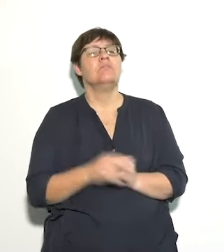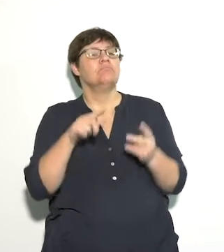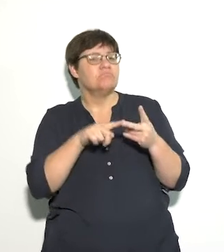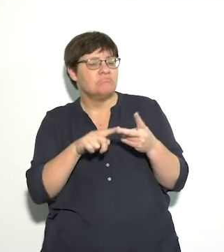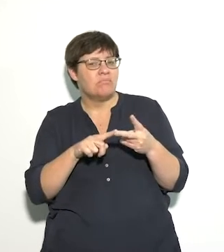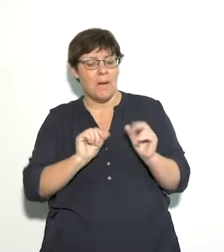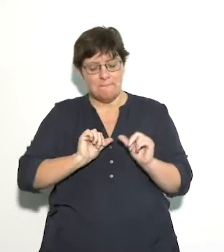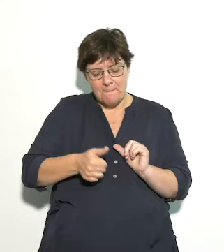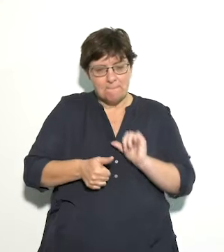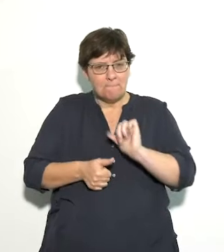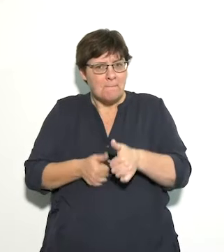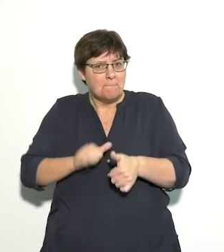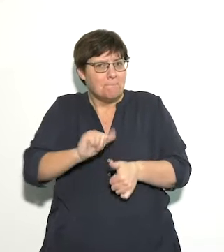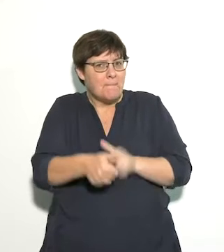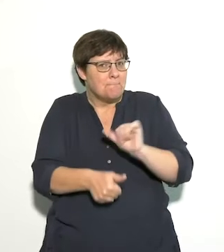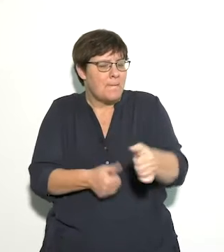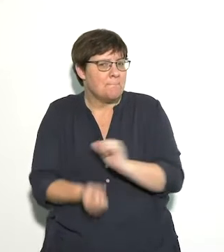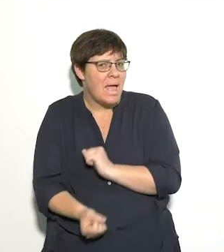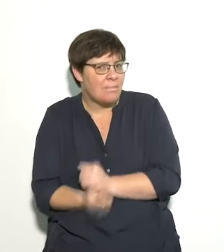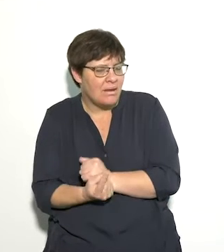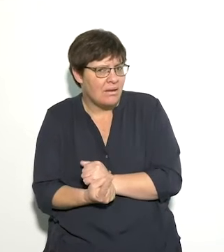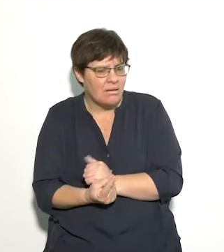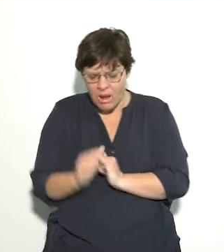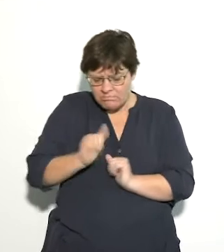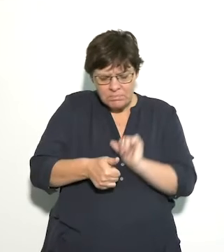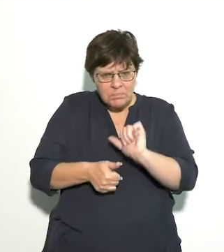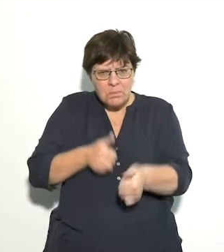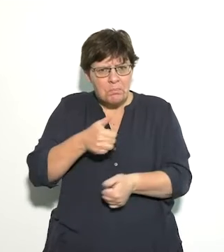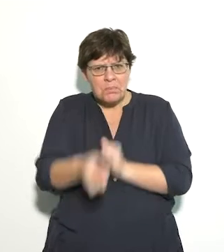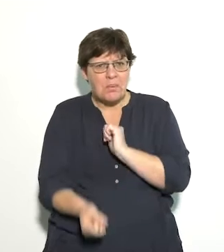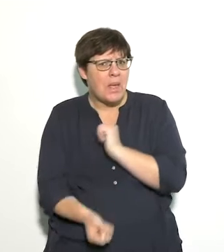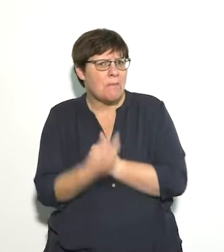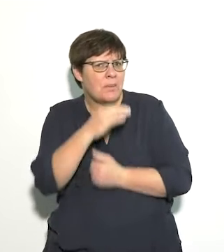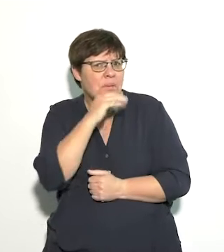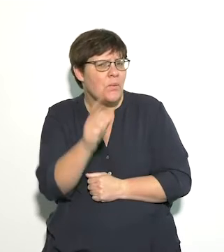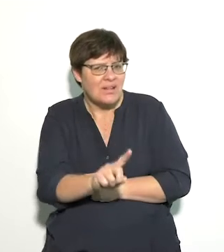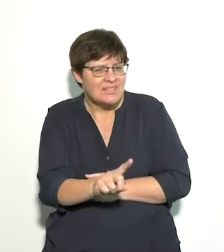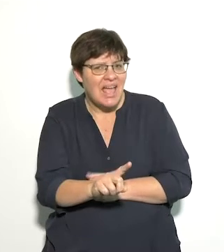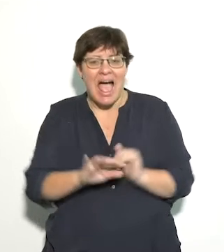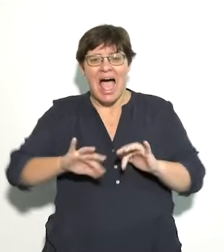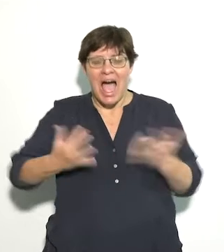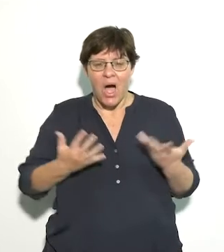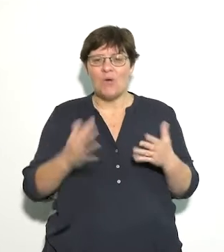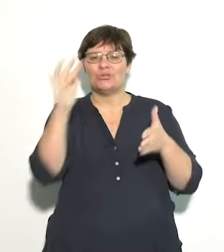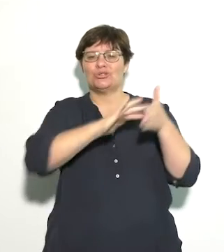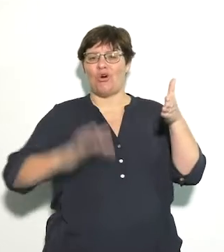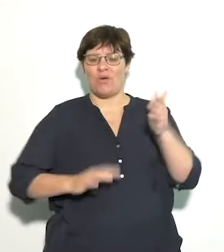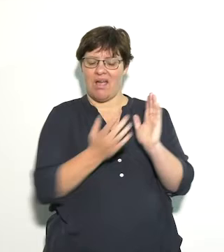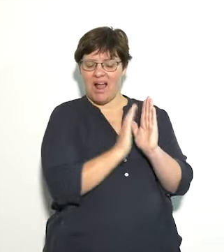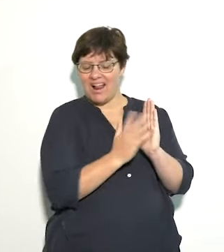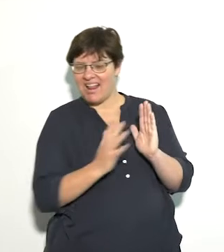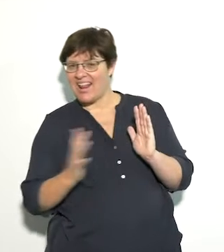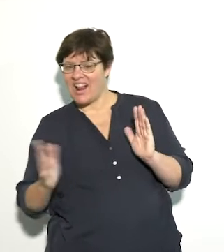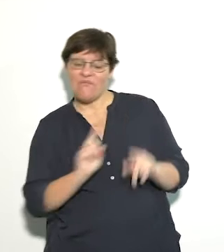look at the sequence of events. What is sequence of events? It's the way the story happened.